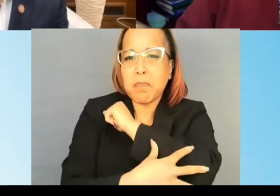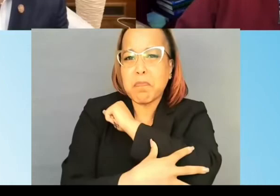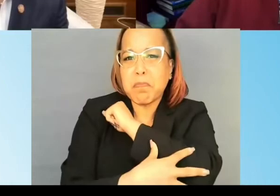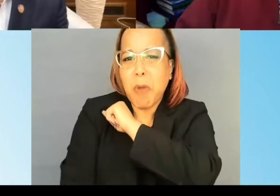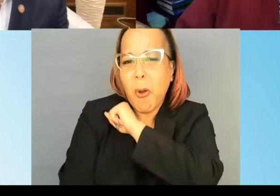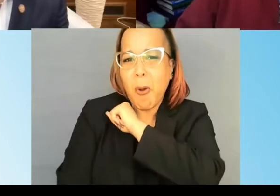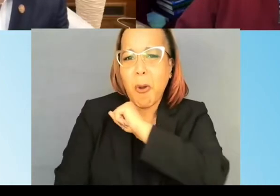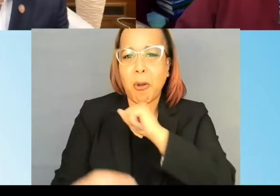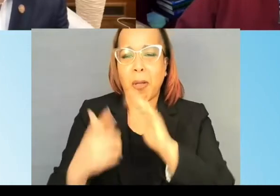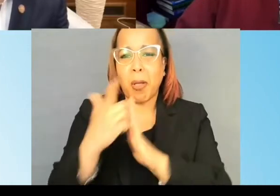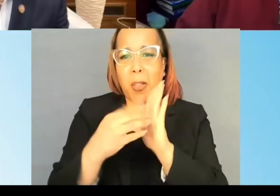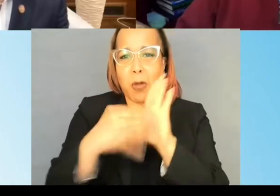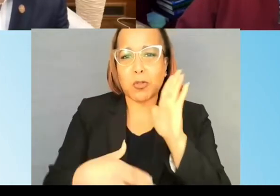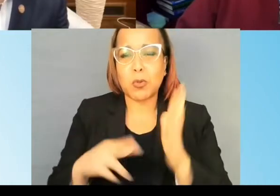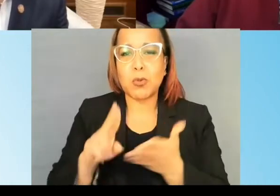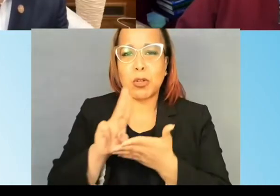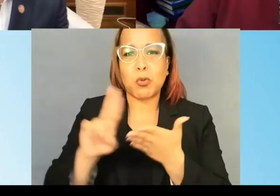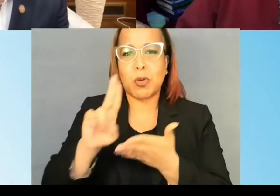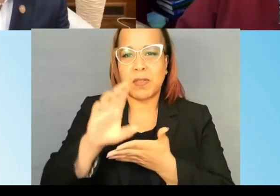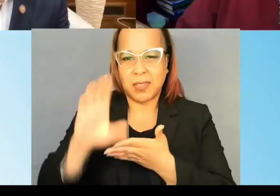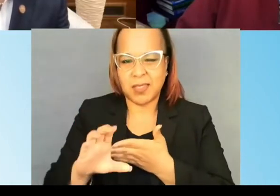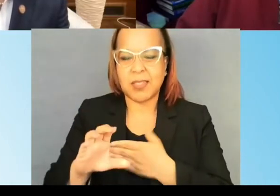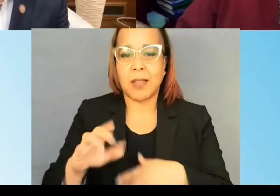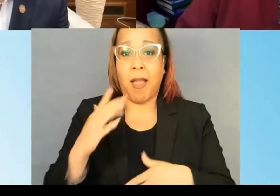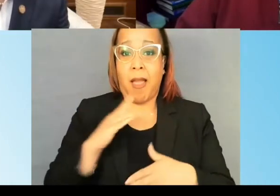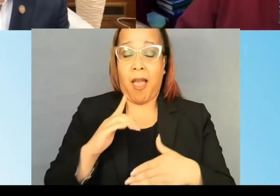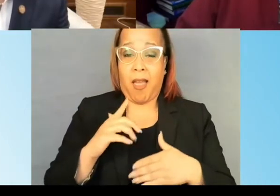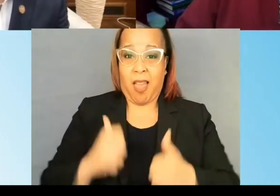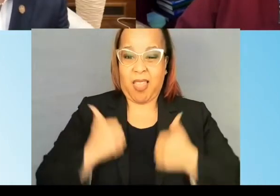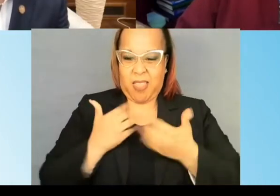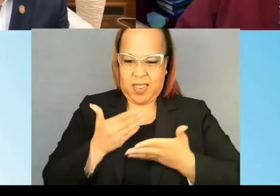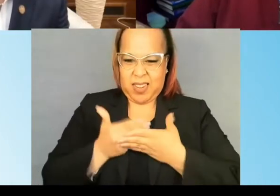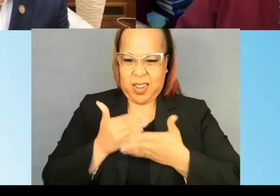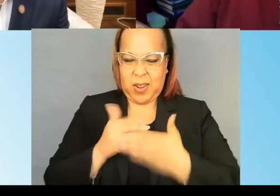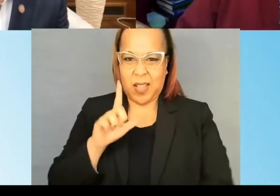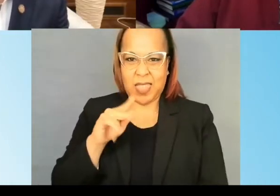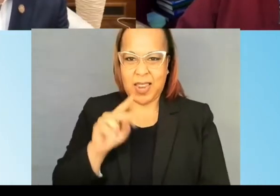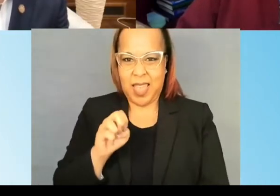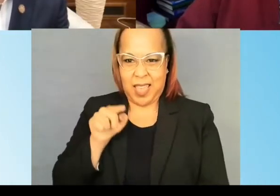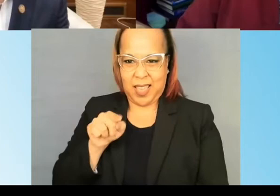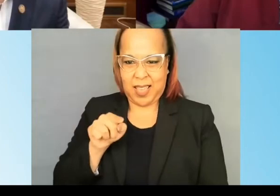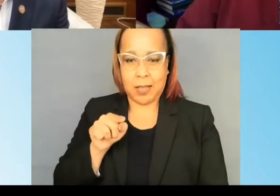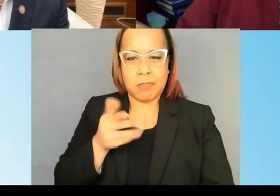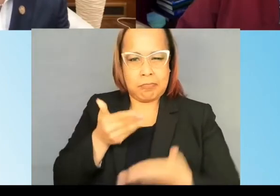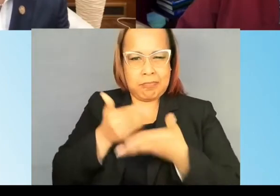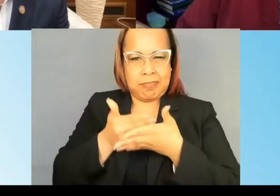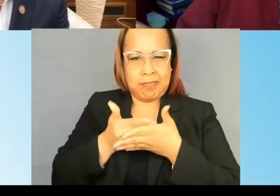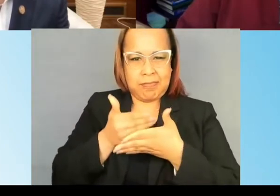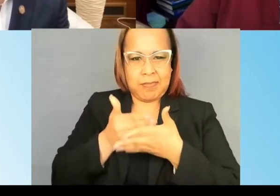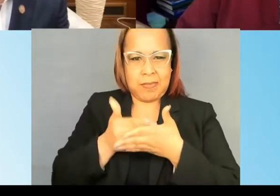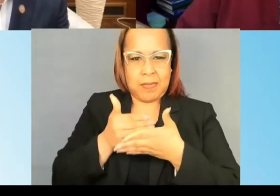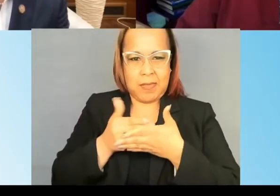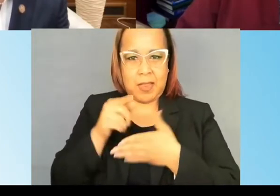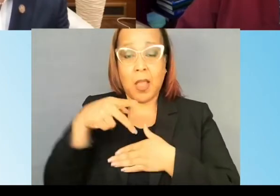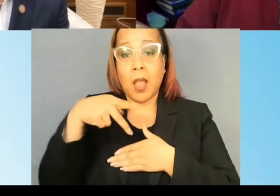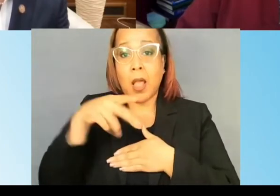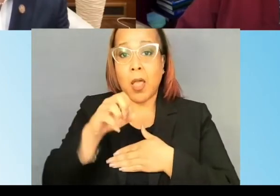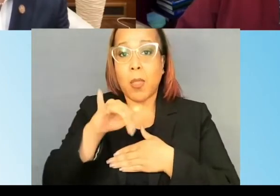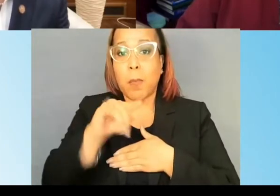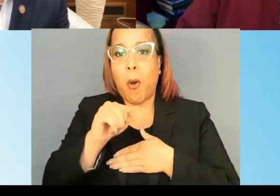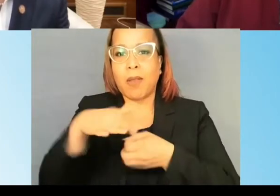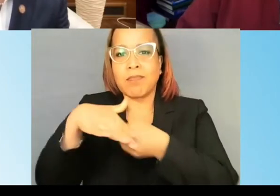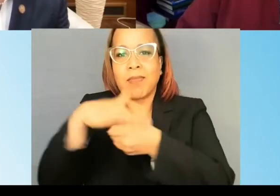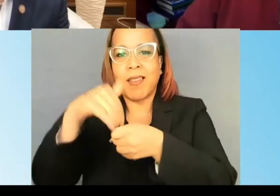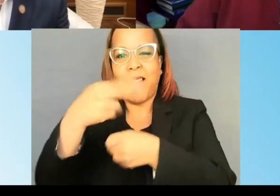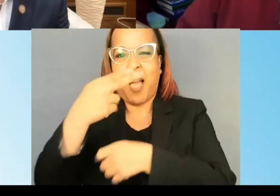student at U of C, I lived right near the lake. And in particular, I lived right near the Point in Hyde Park. And